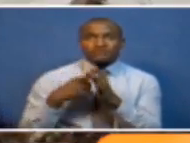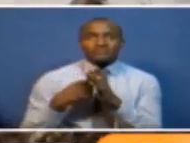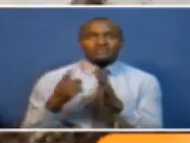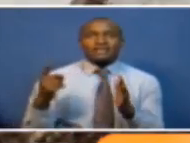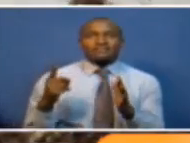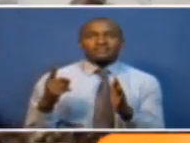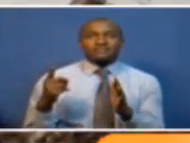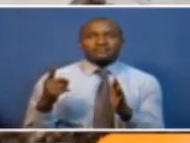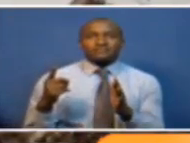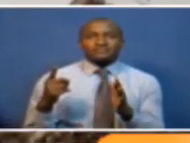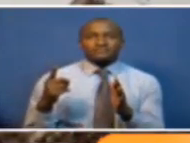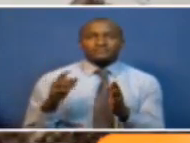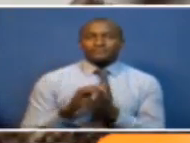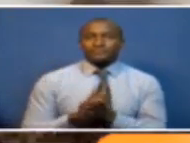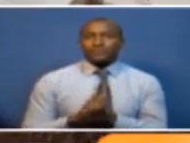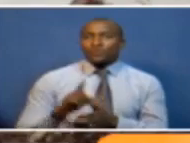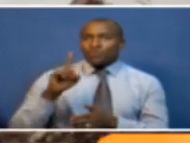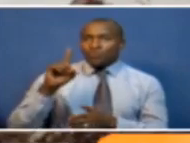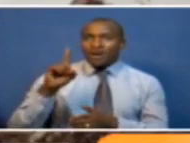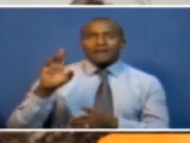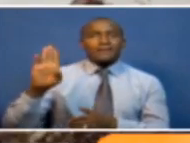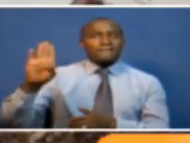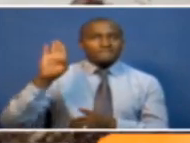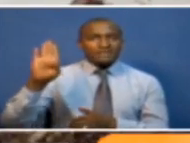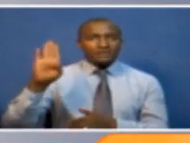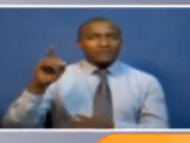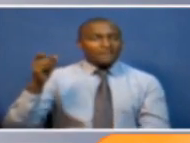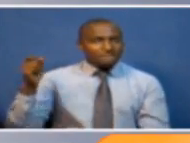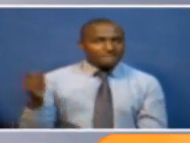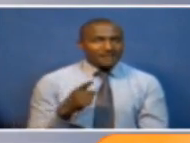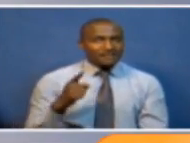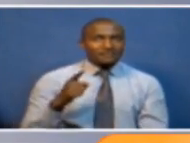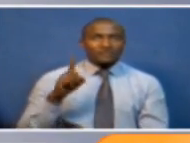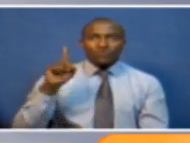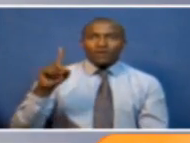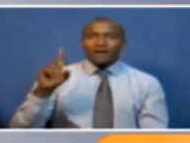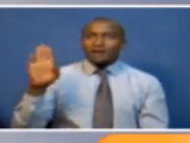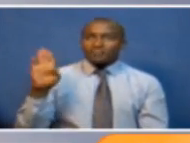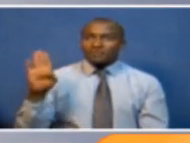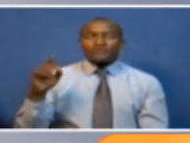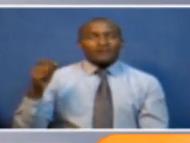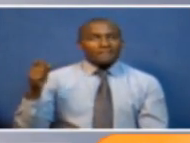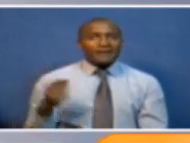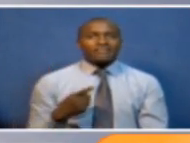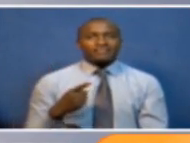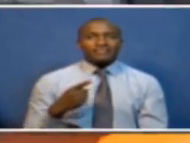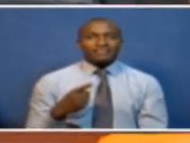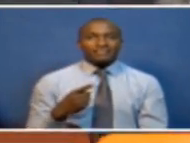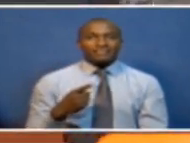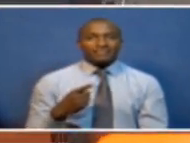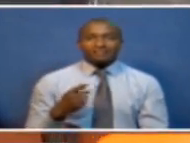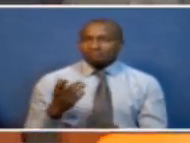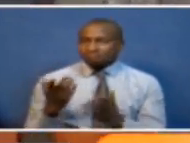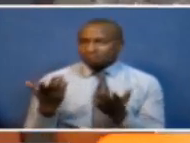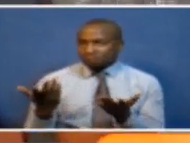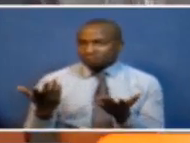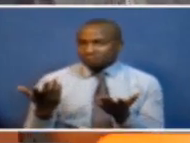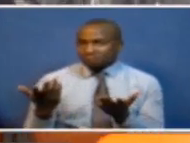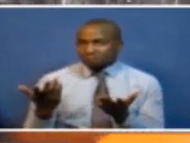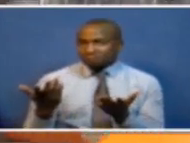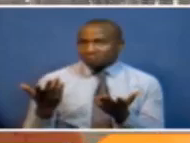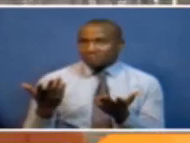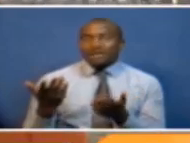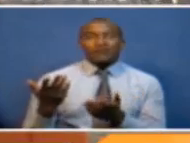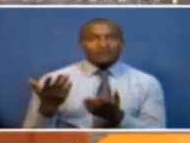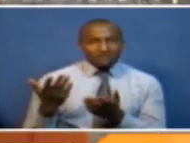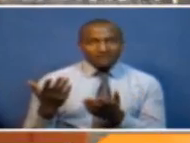1 billion shillings a month, thanks to Ketraco. Translation, that bill will almost certainly be passed